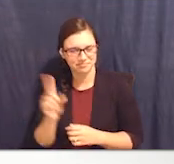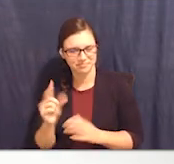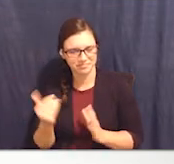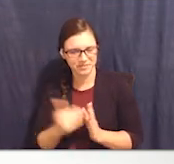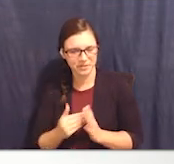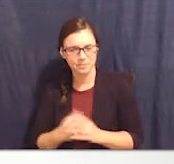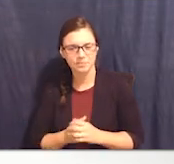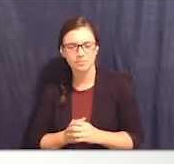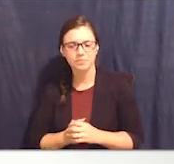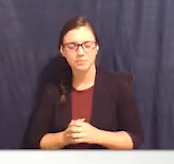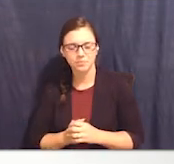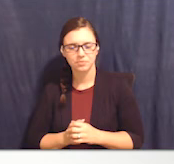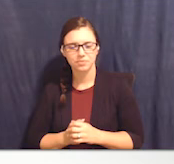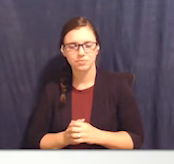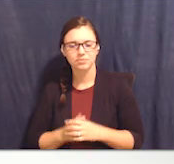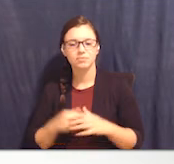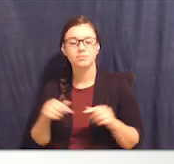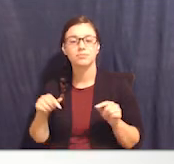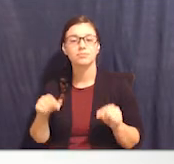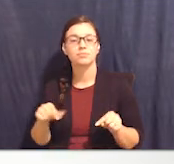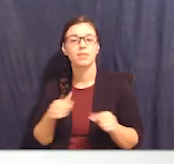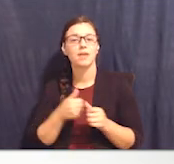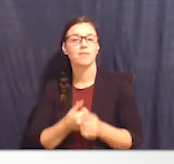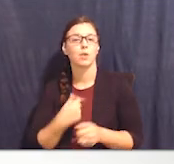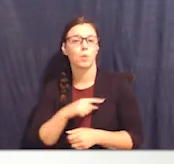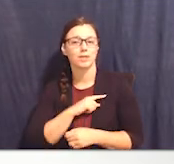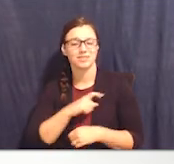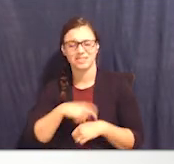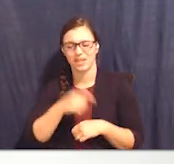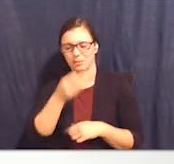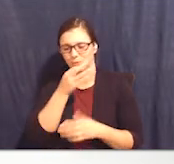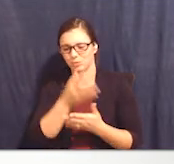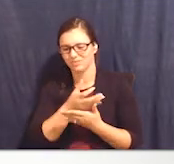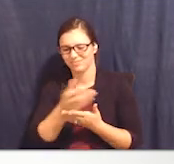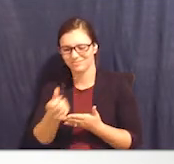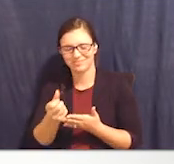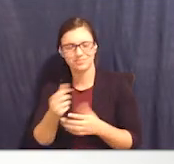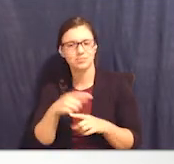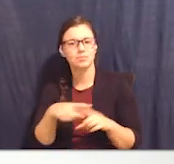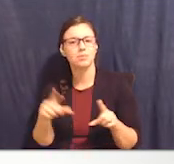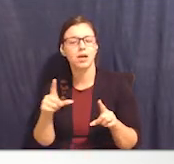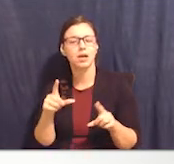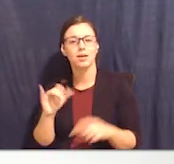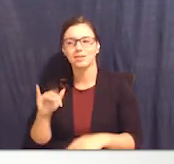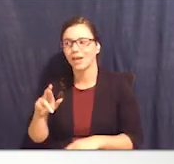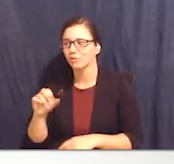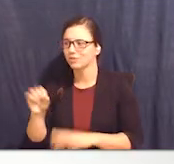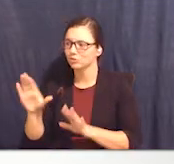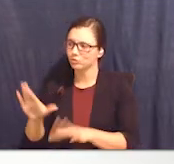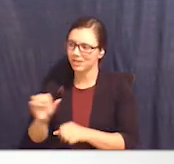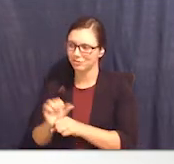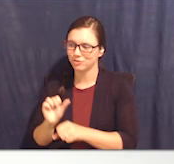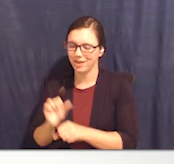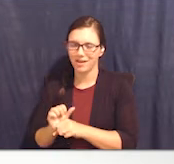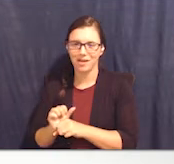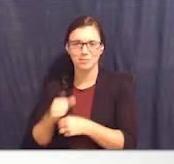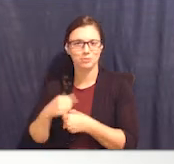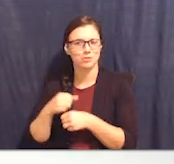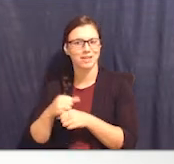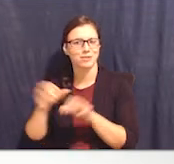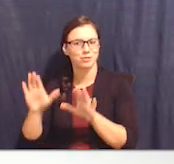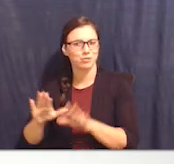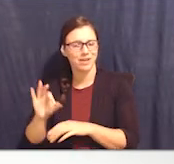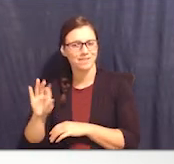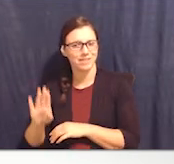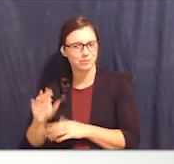like it's in your program, just like the title in your program. And you'll find all of our videos and all of that information there.